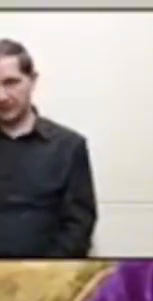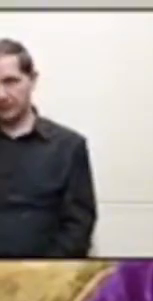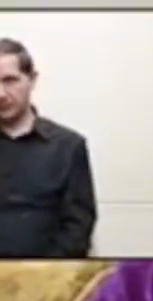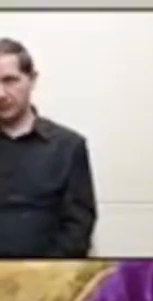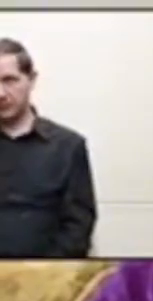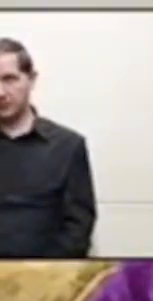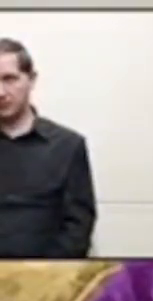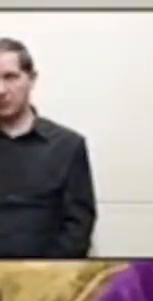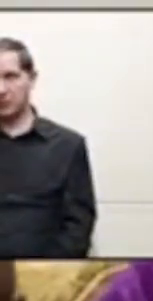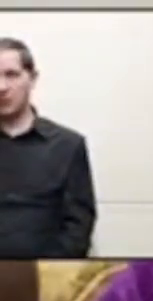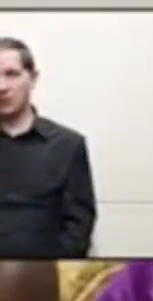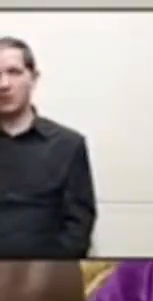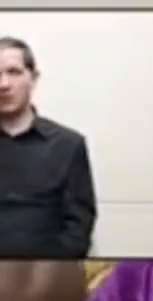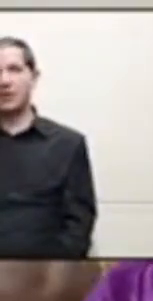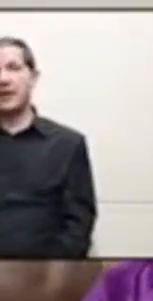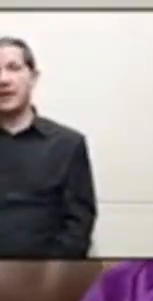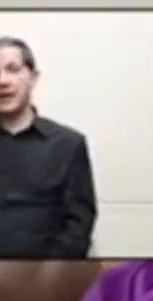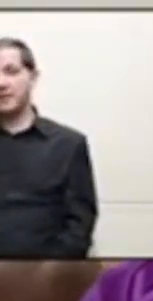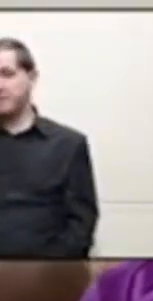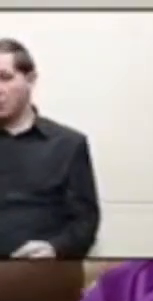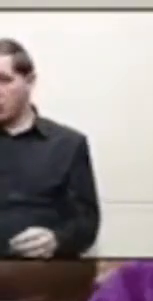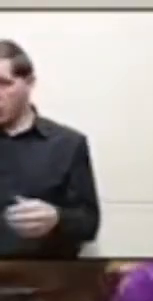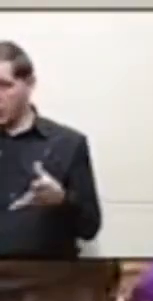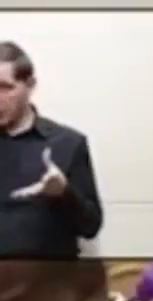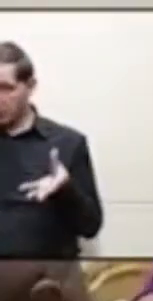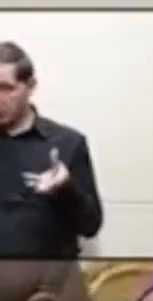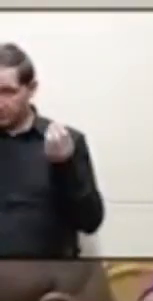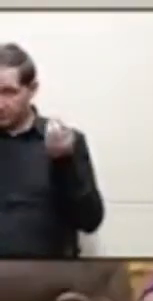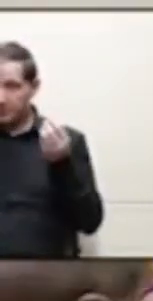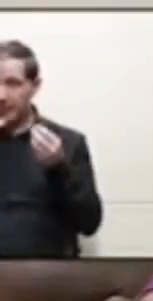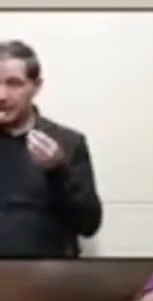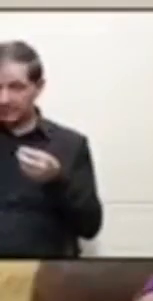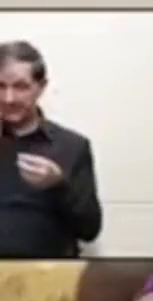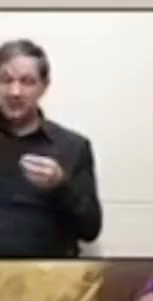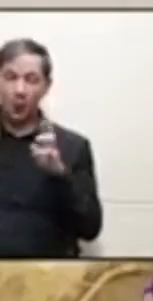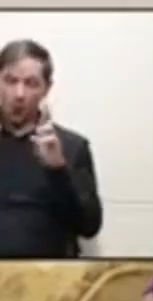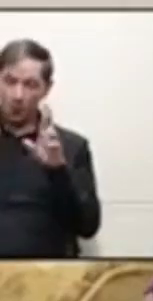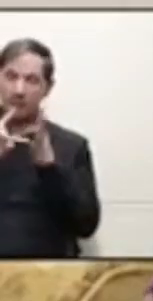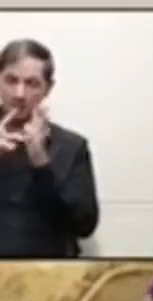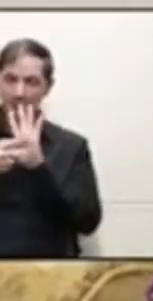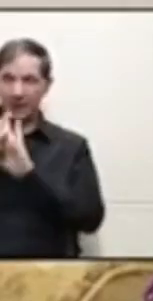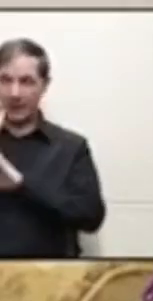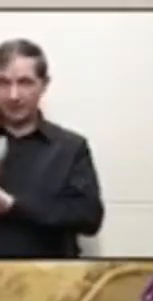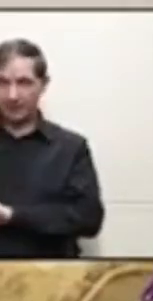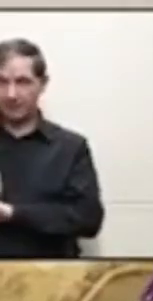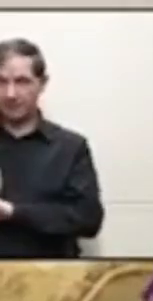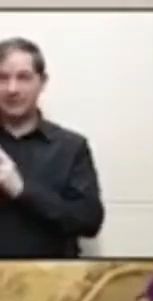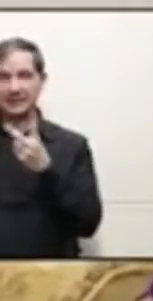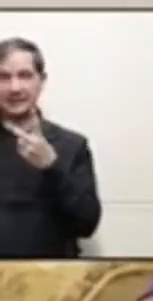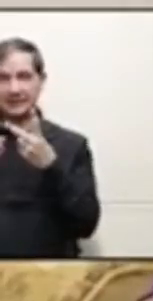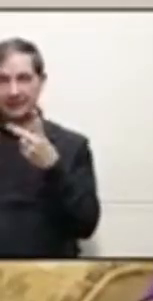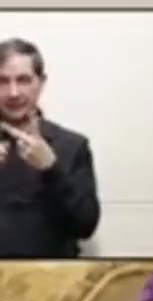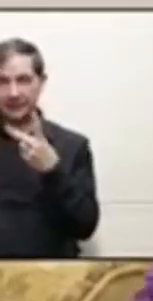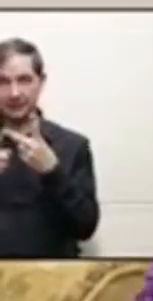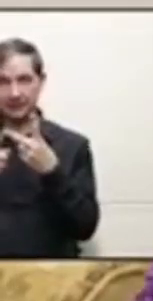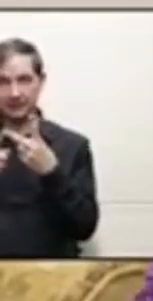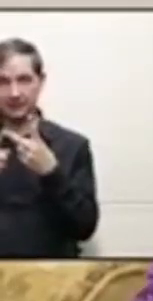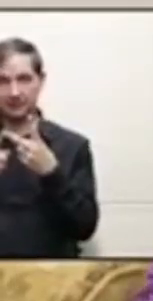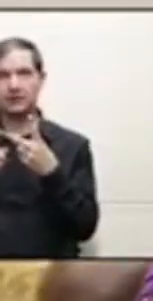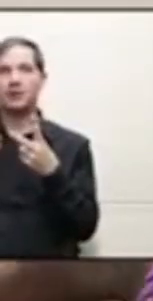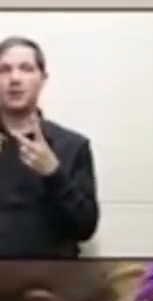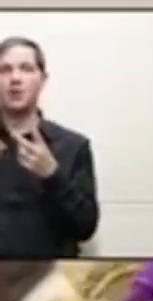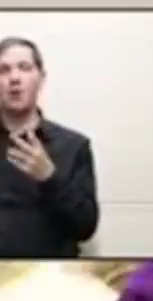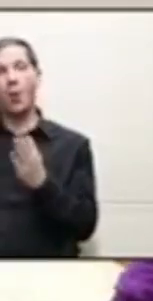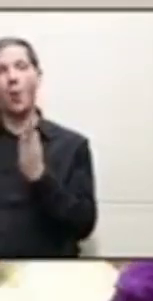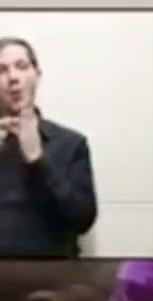84%. So I hope you do have a plan to get there and that you're working towards that. And then the second thing is actually just about the audit outcomes